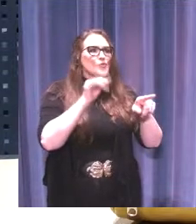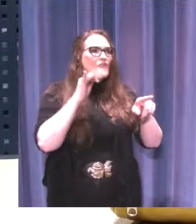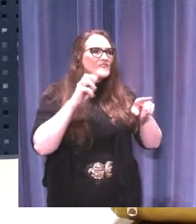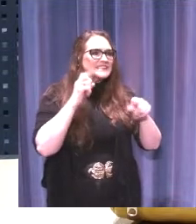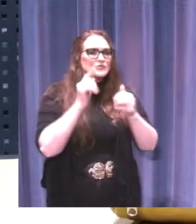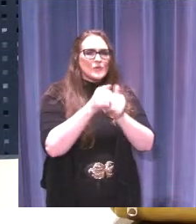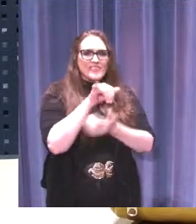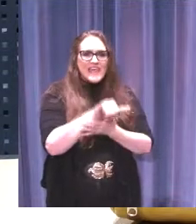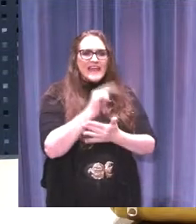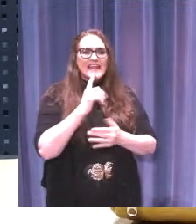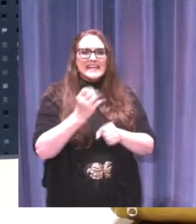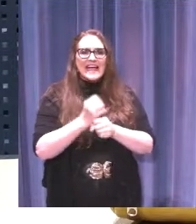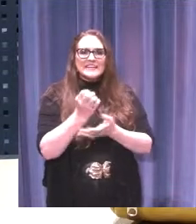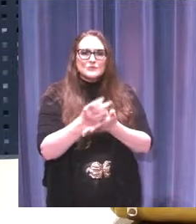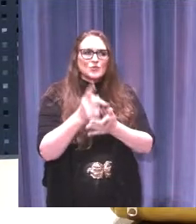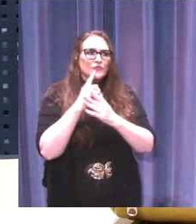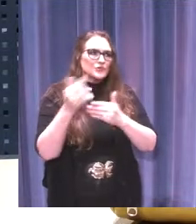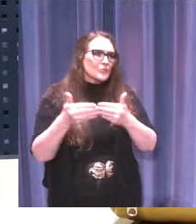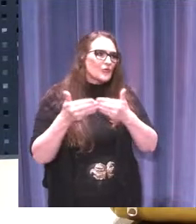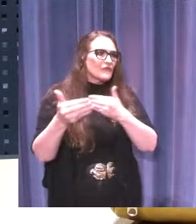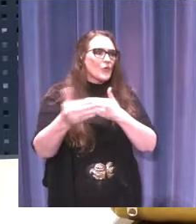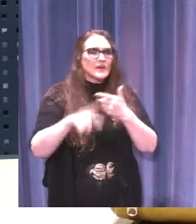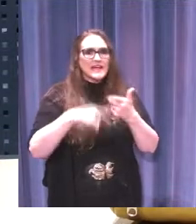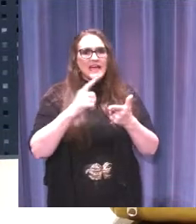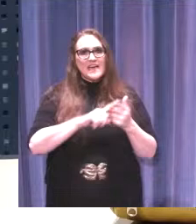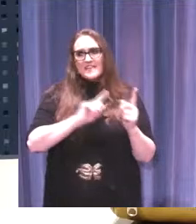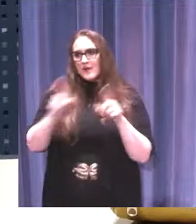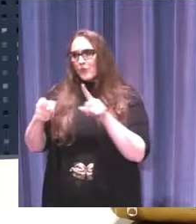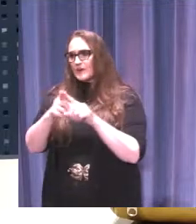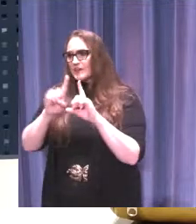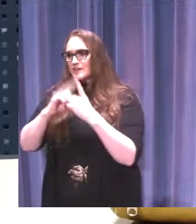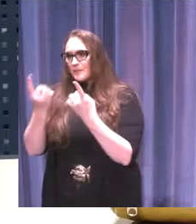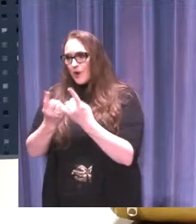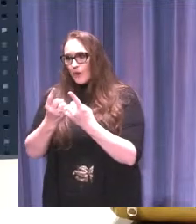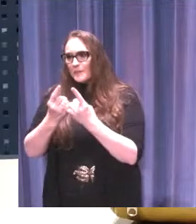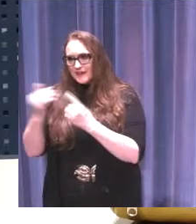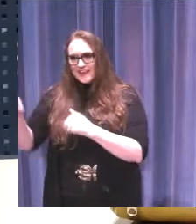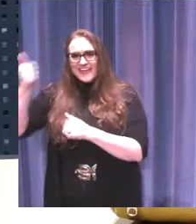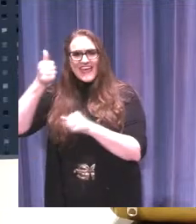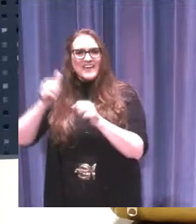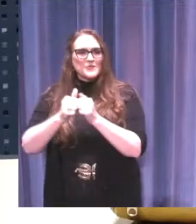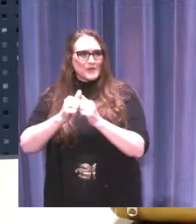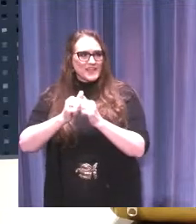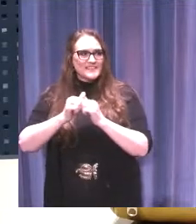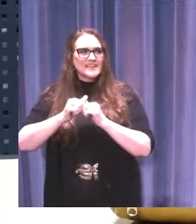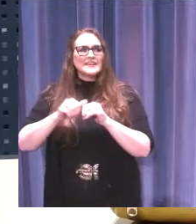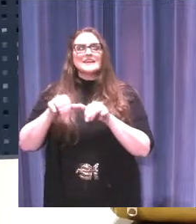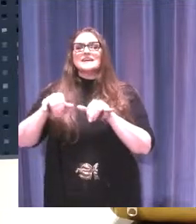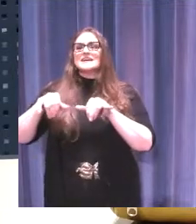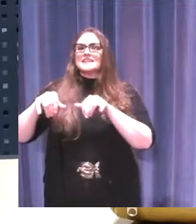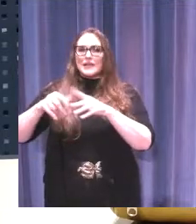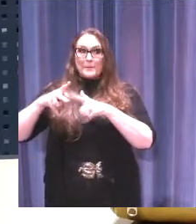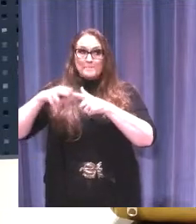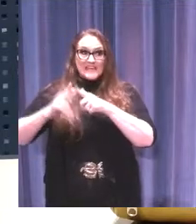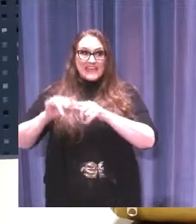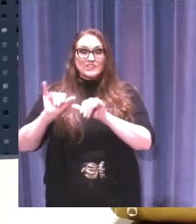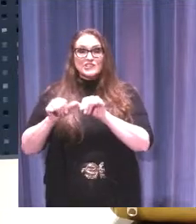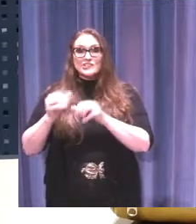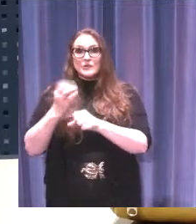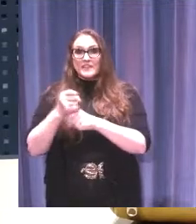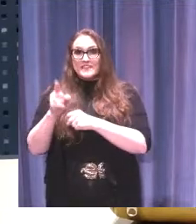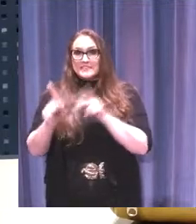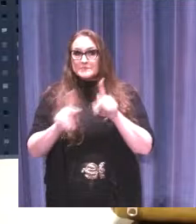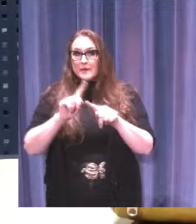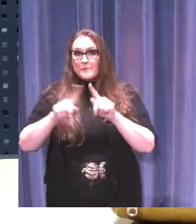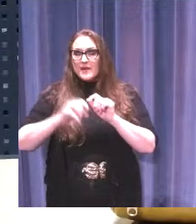move forward. And then I went to the department head of mechanical engineering and brought these people. The resistance I had